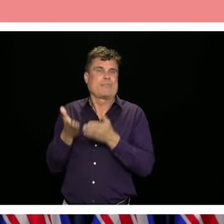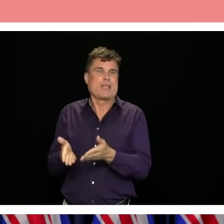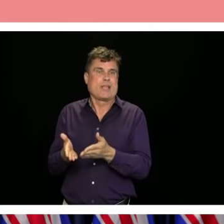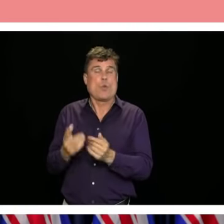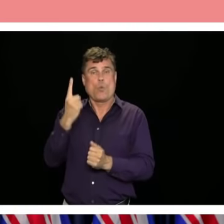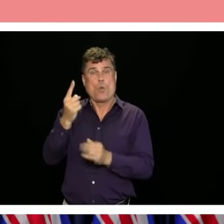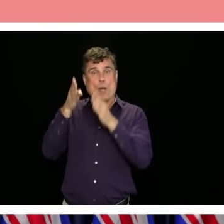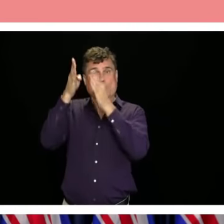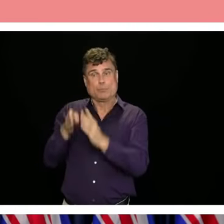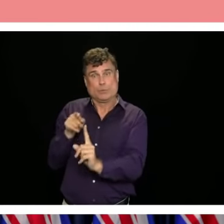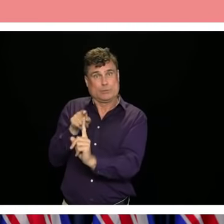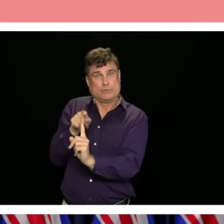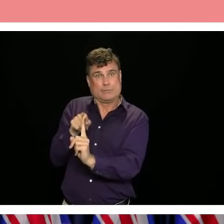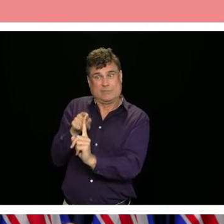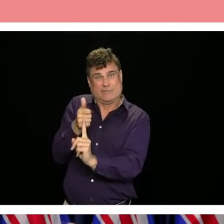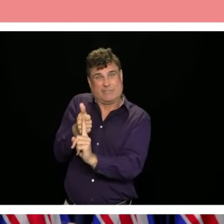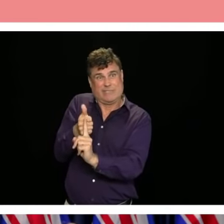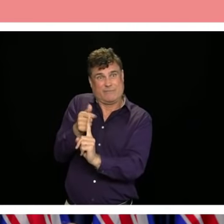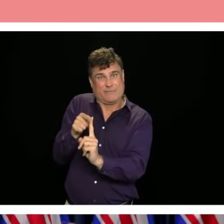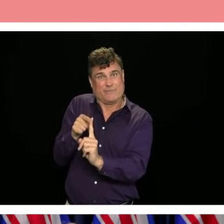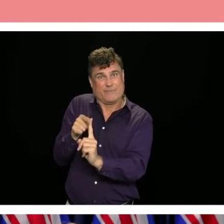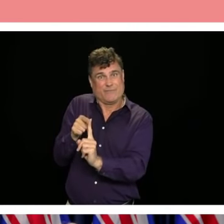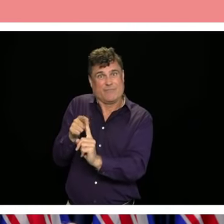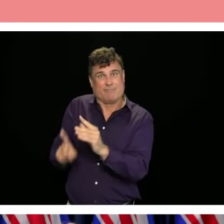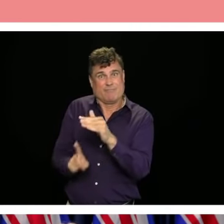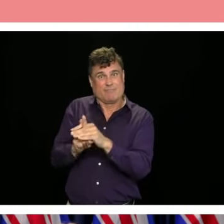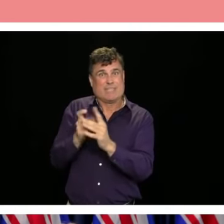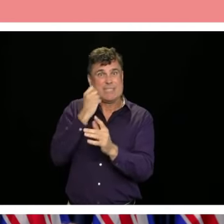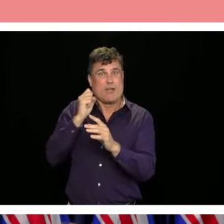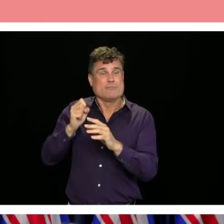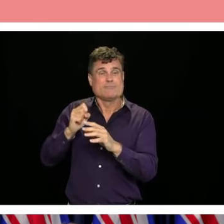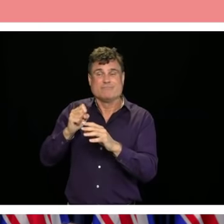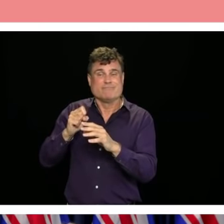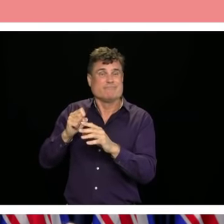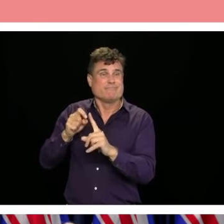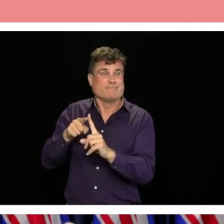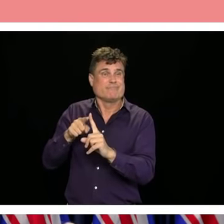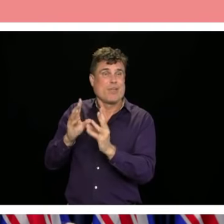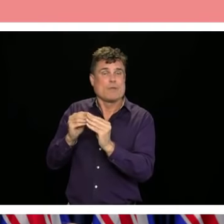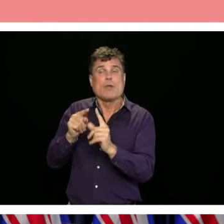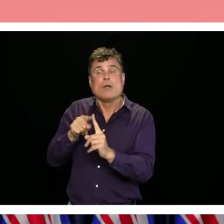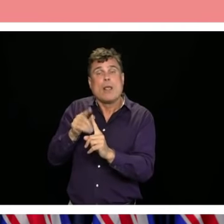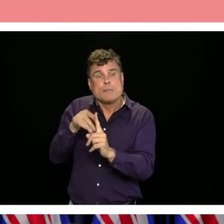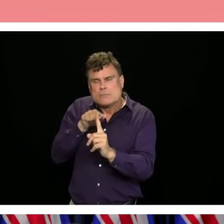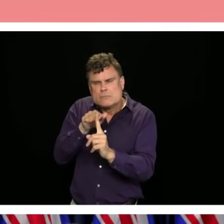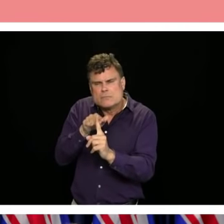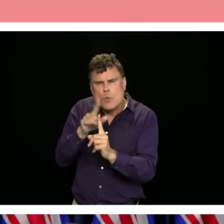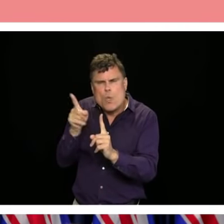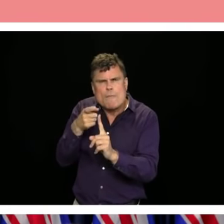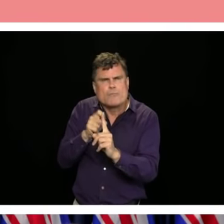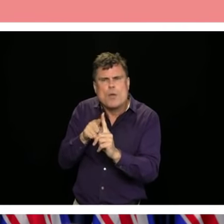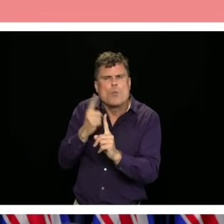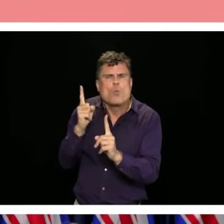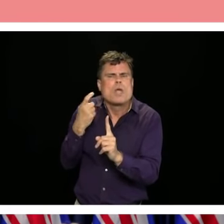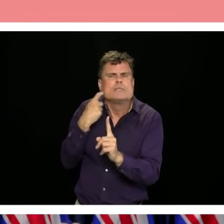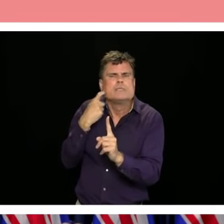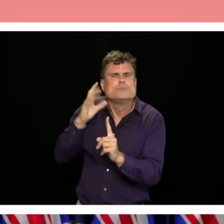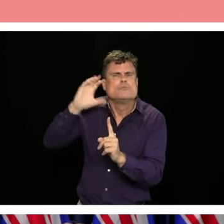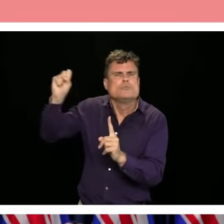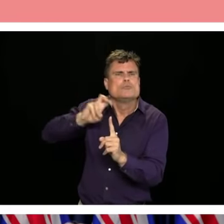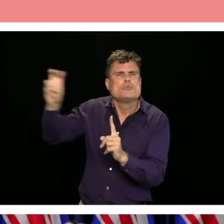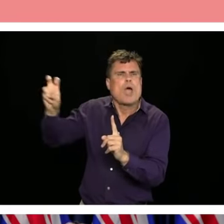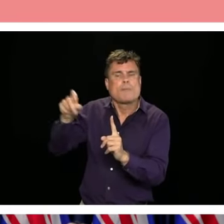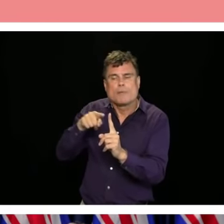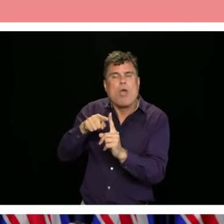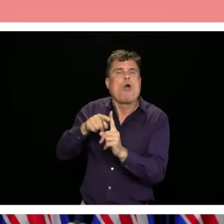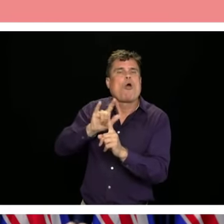fuchsia-colored dots, and what we call European-like and Eastern Canada. So the initial ones for us were